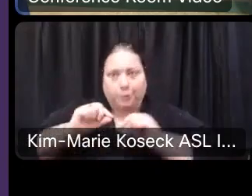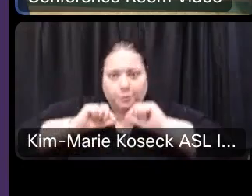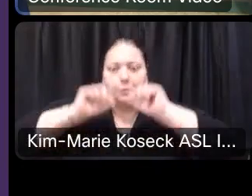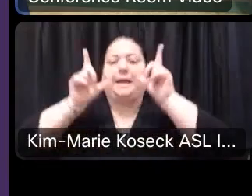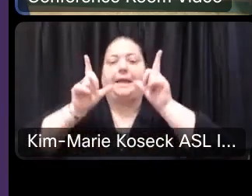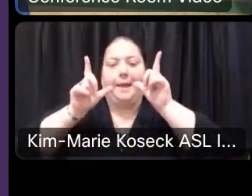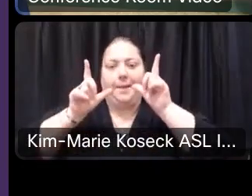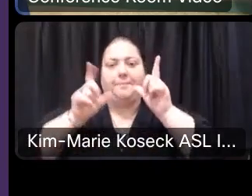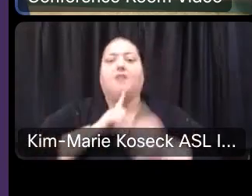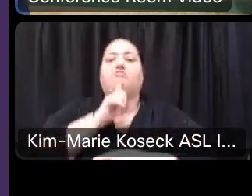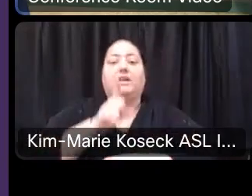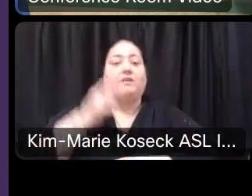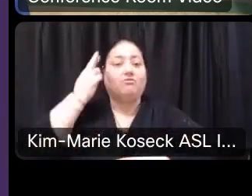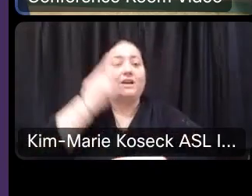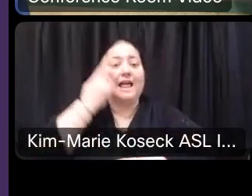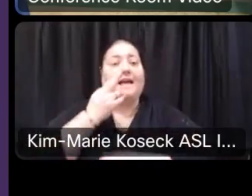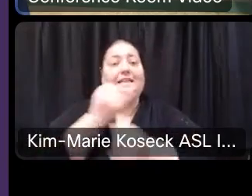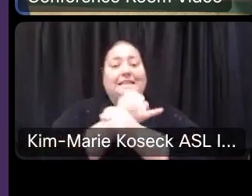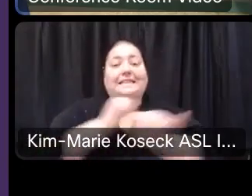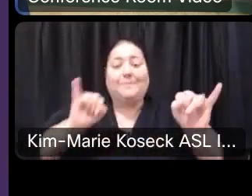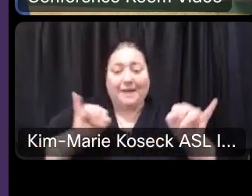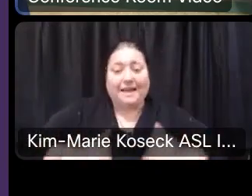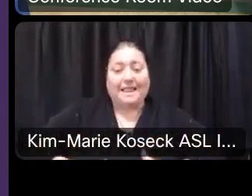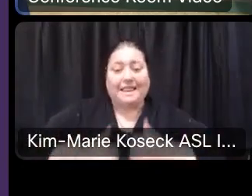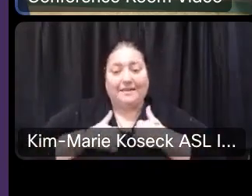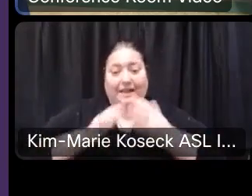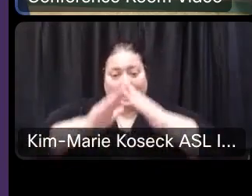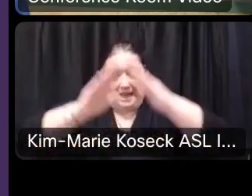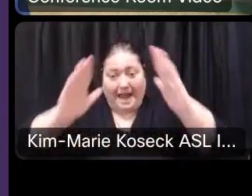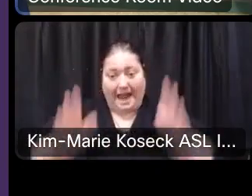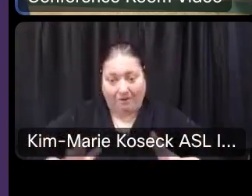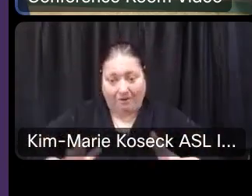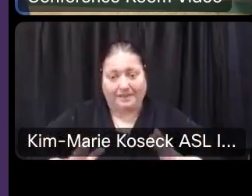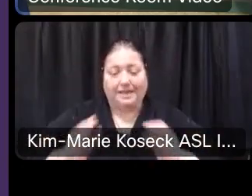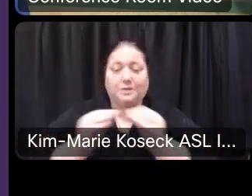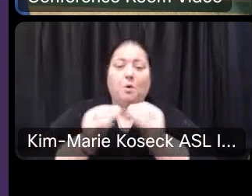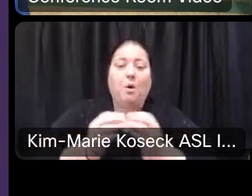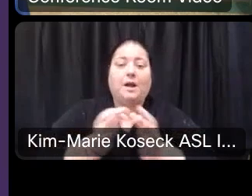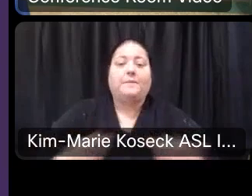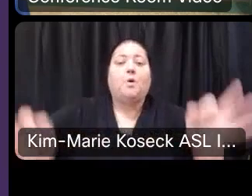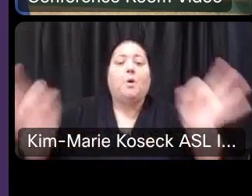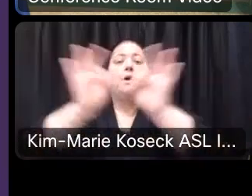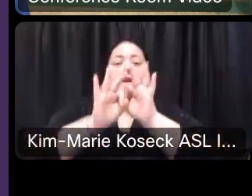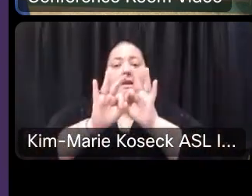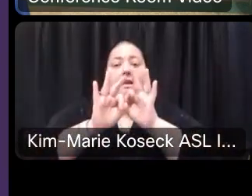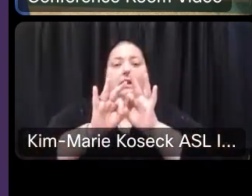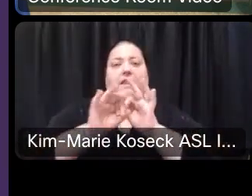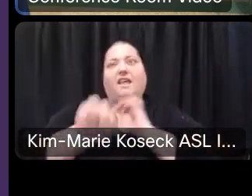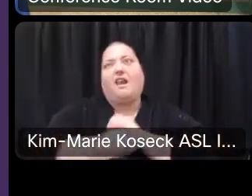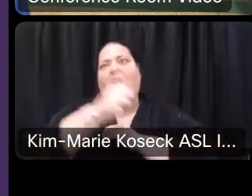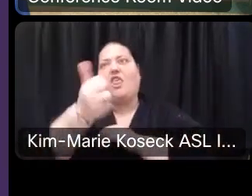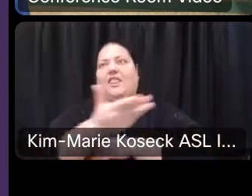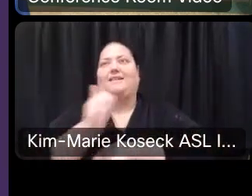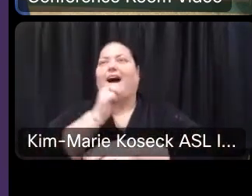to realize that independent living and housing is more important than like other things, not